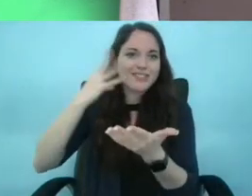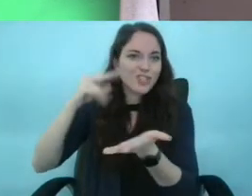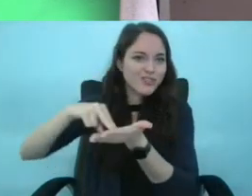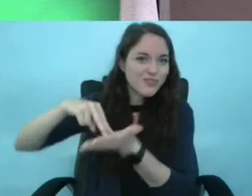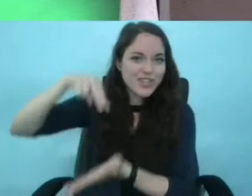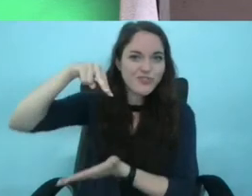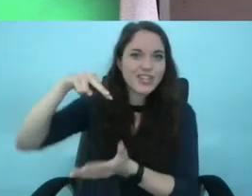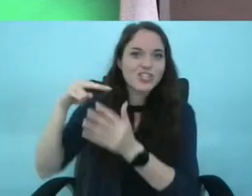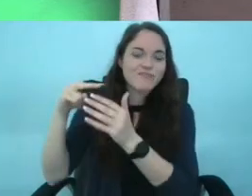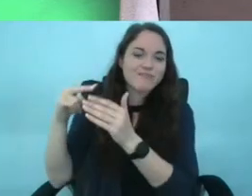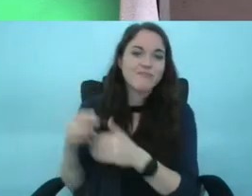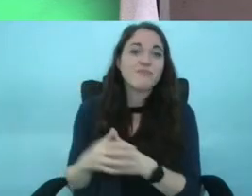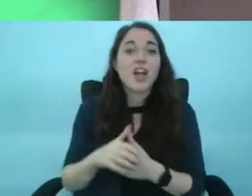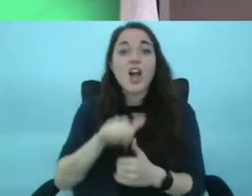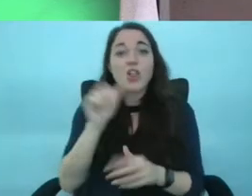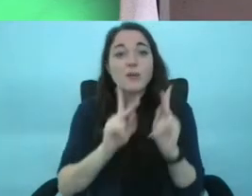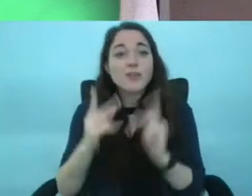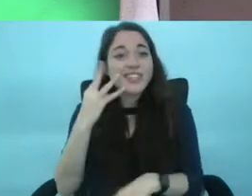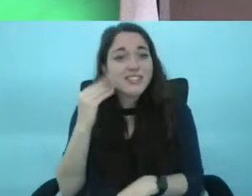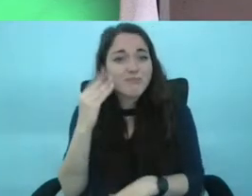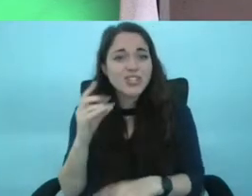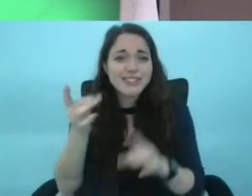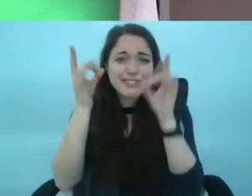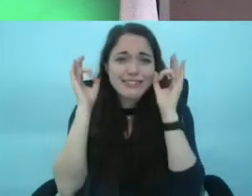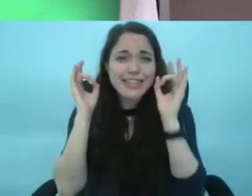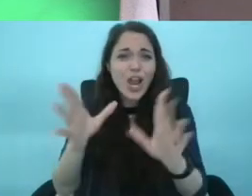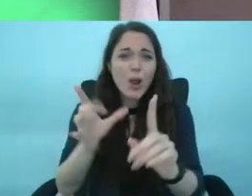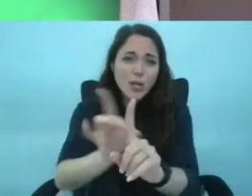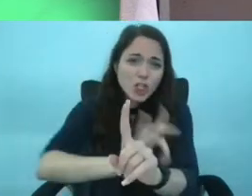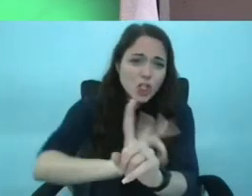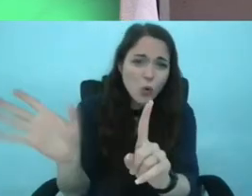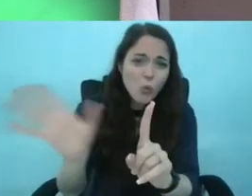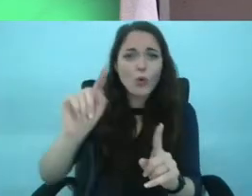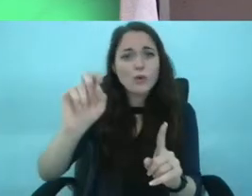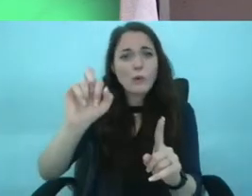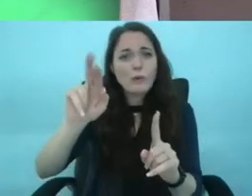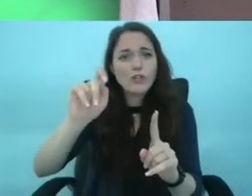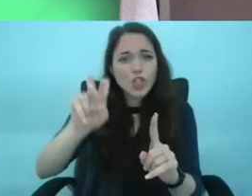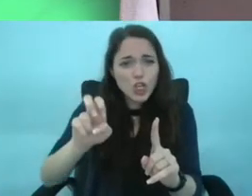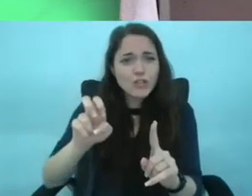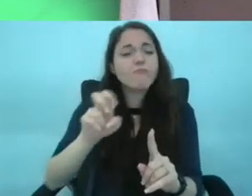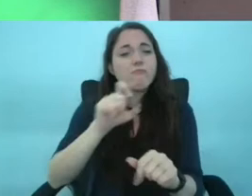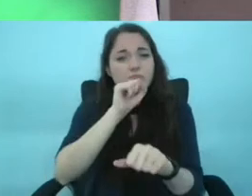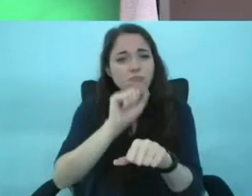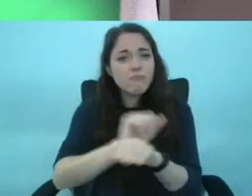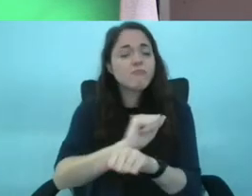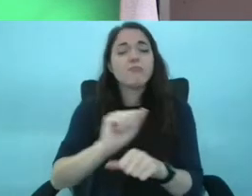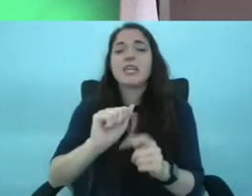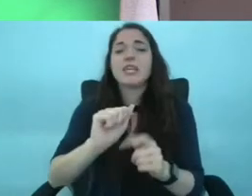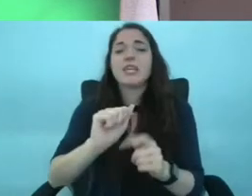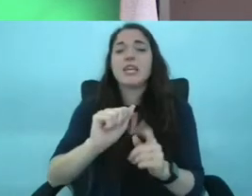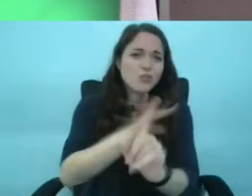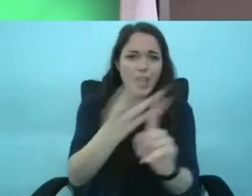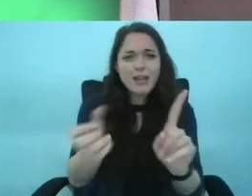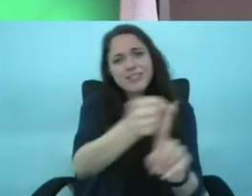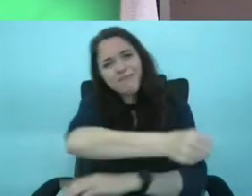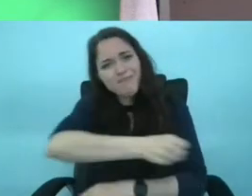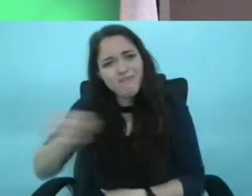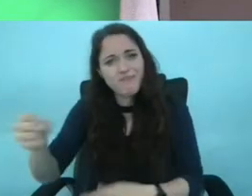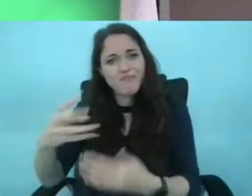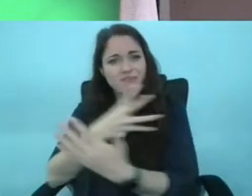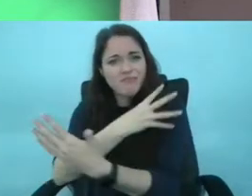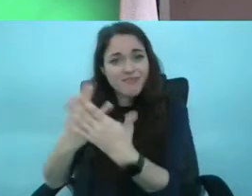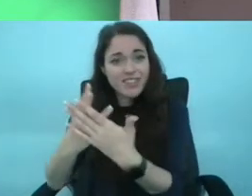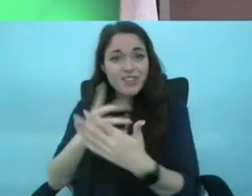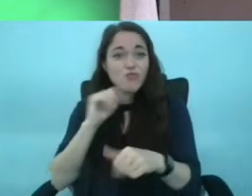whipped. They were put in chains and they were put in prison. They were stoned to death, they were cut in two, and